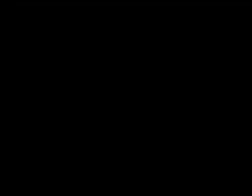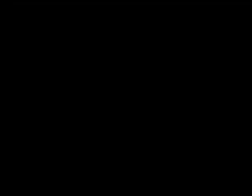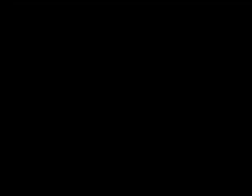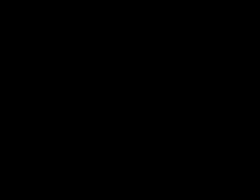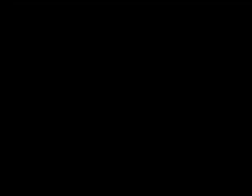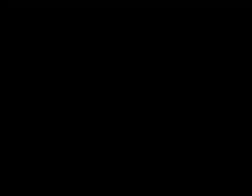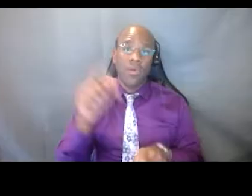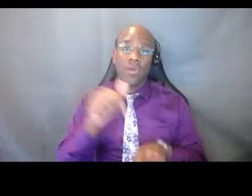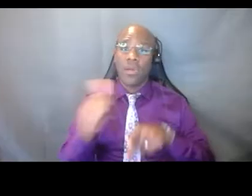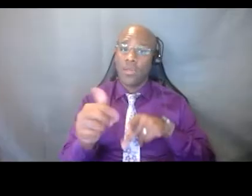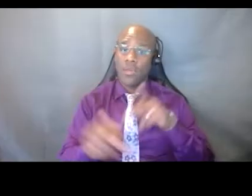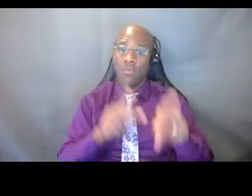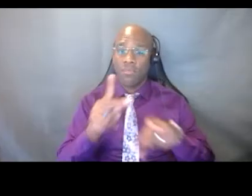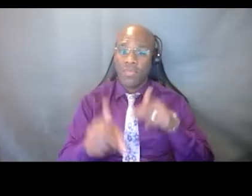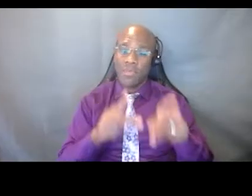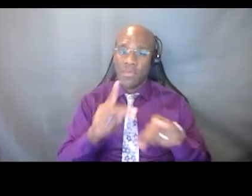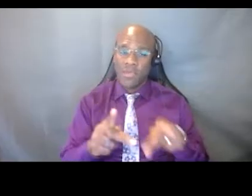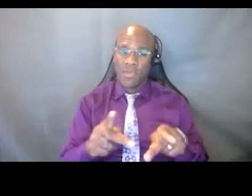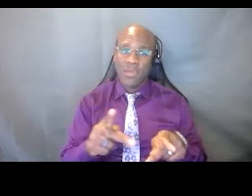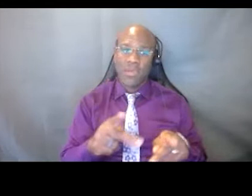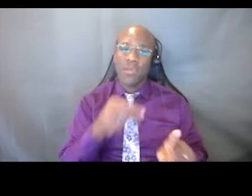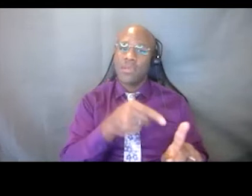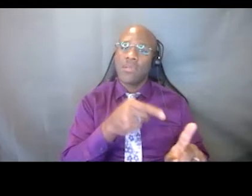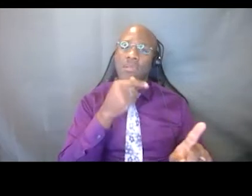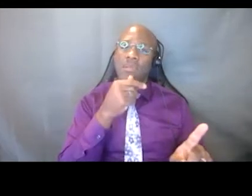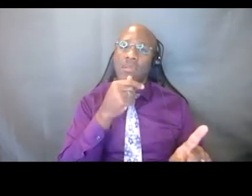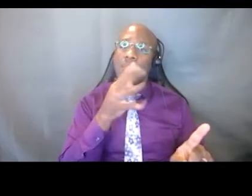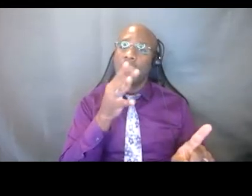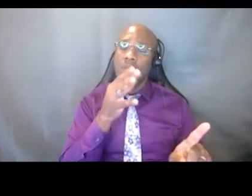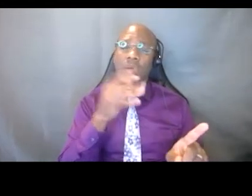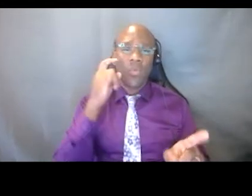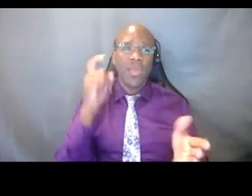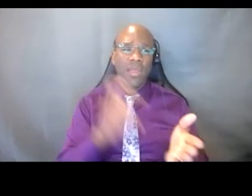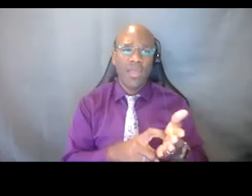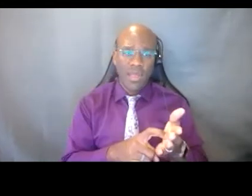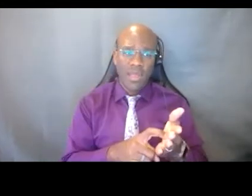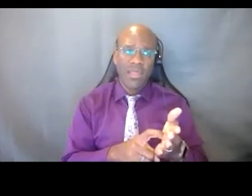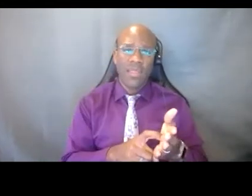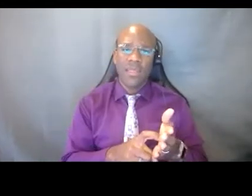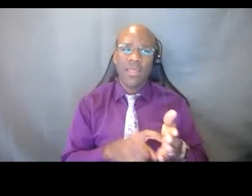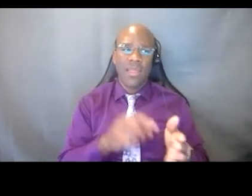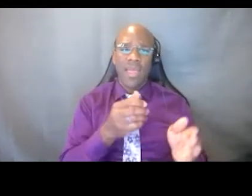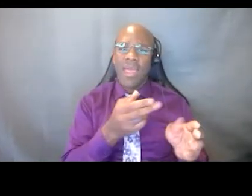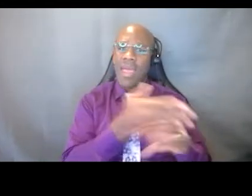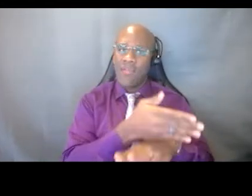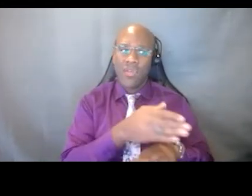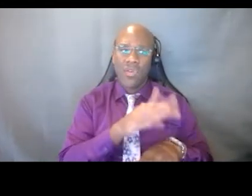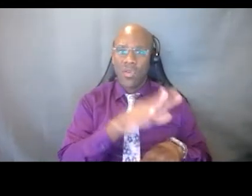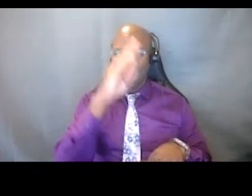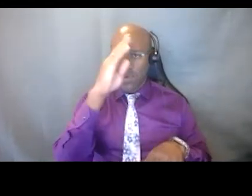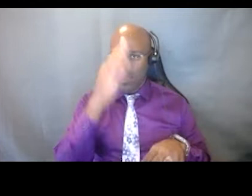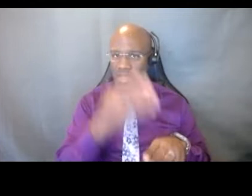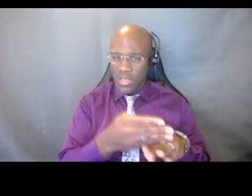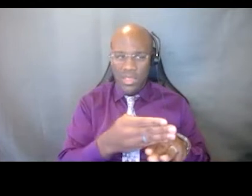she recognized there were families that needed someone to help fill the gap right after this diagnosis, right? Right after they received